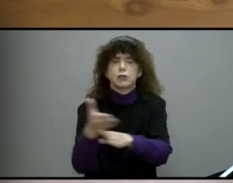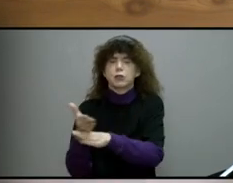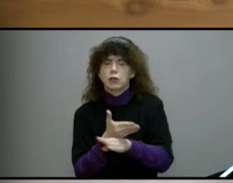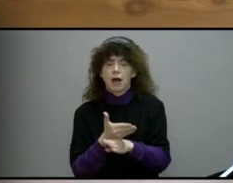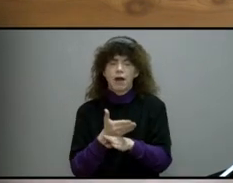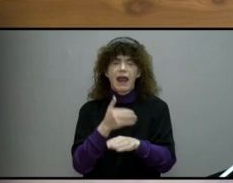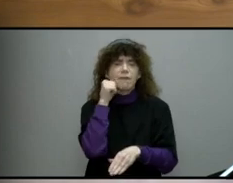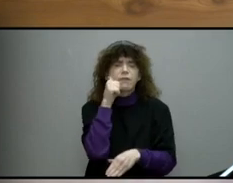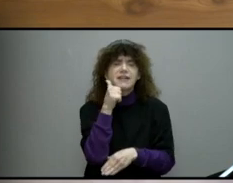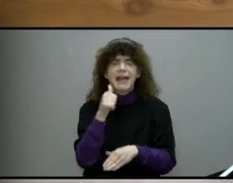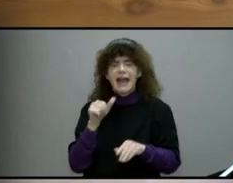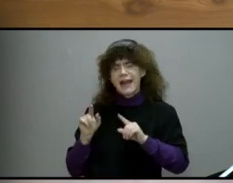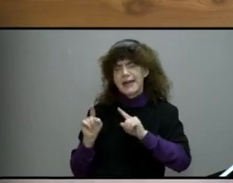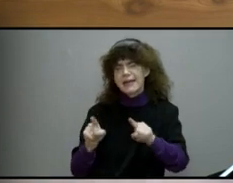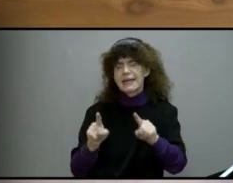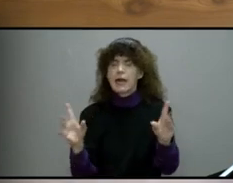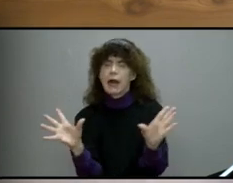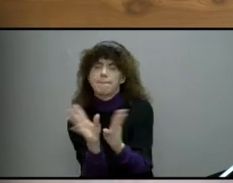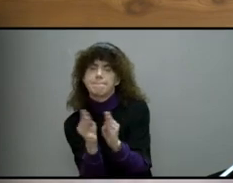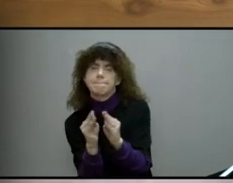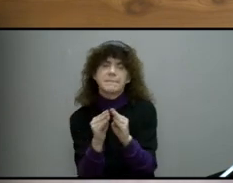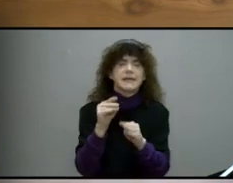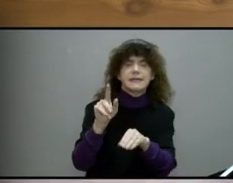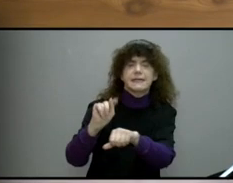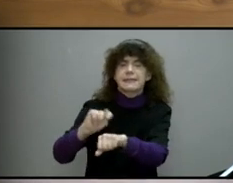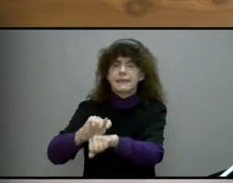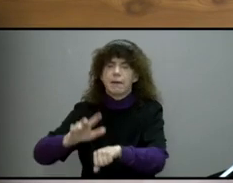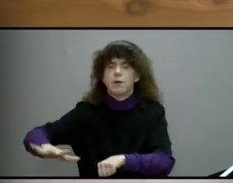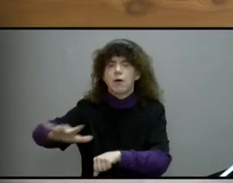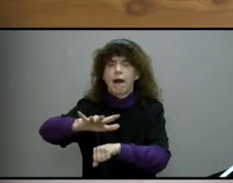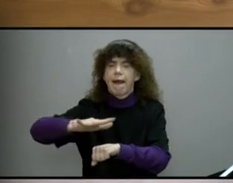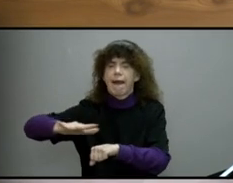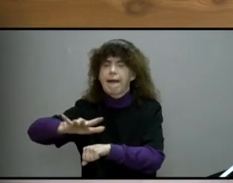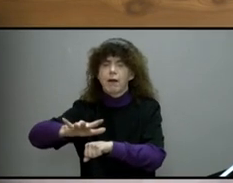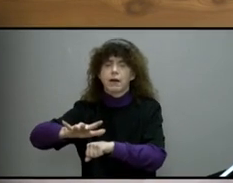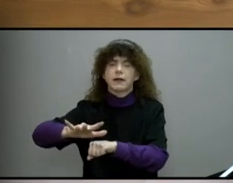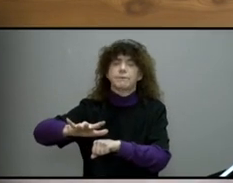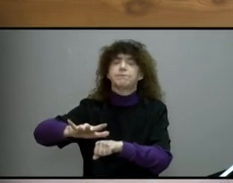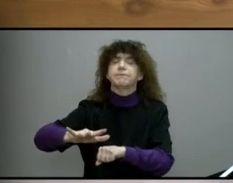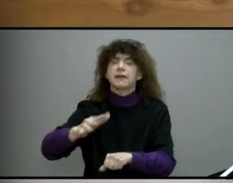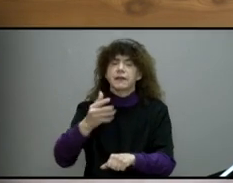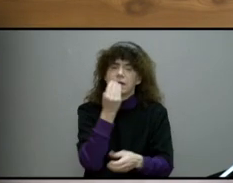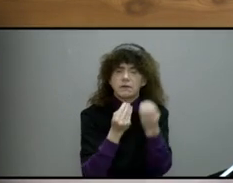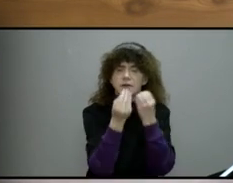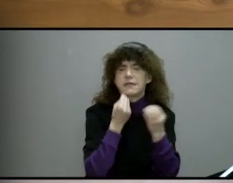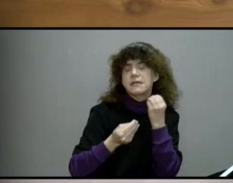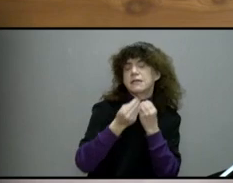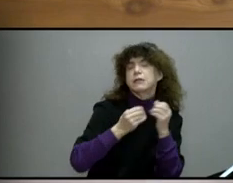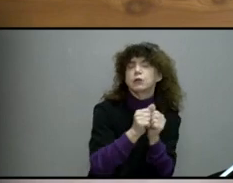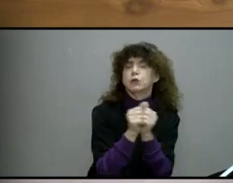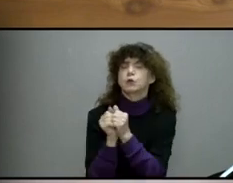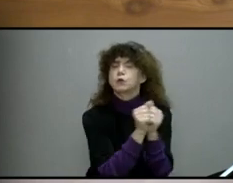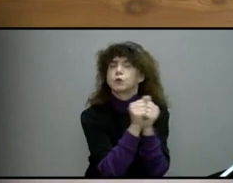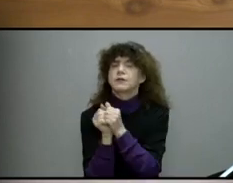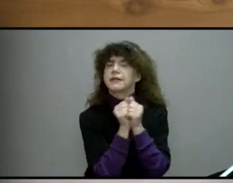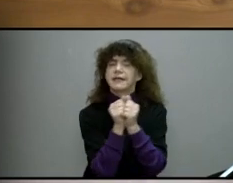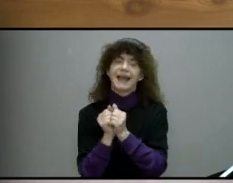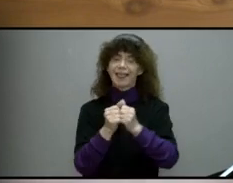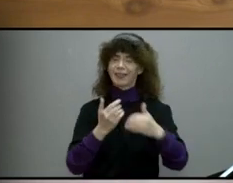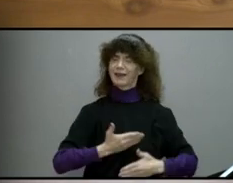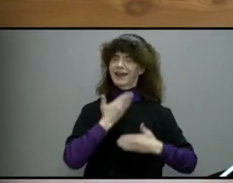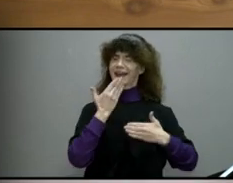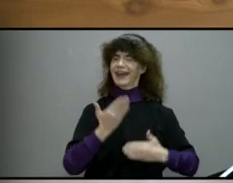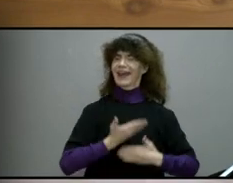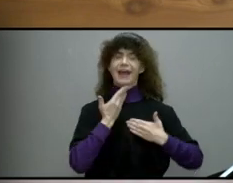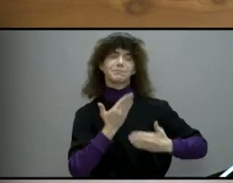Every day they continued to meet together in the temple courts. They broke bread in their homes and ate together with glad and